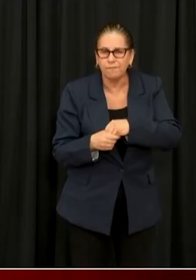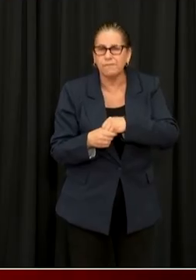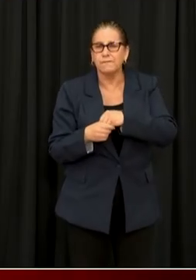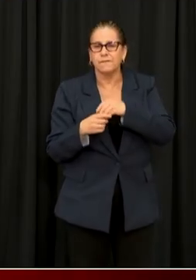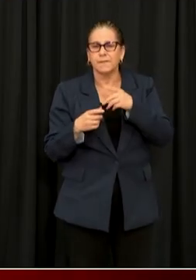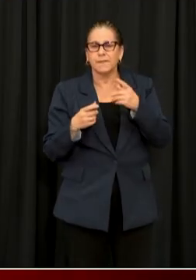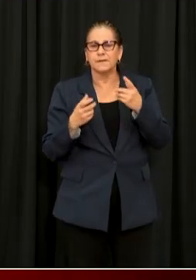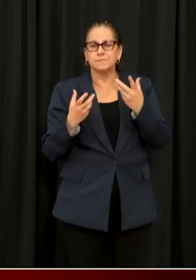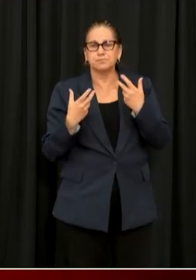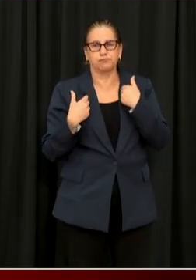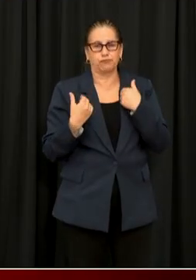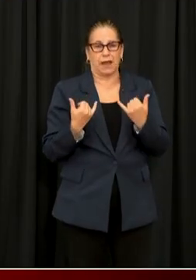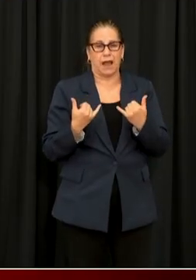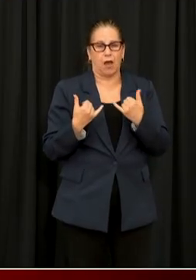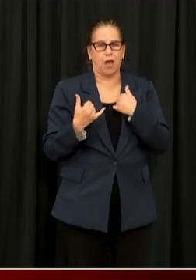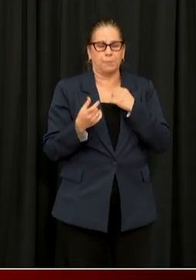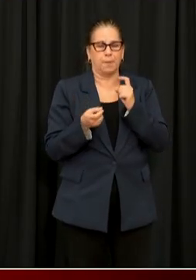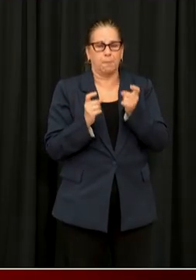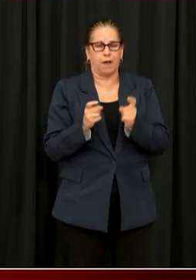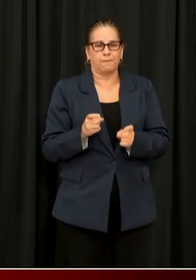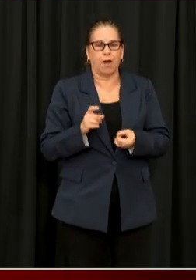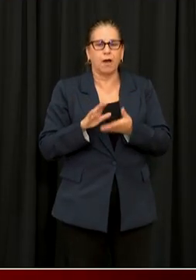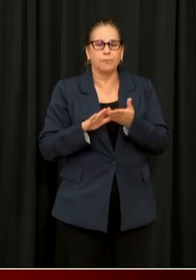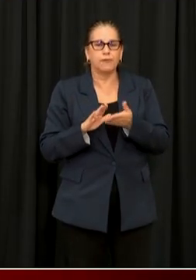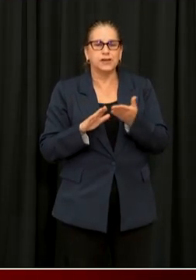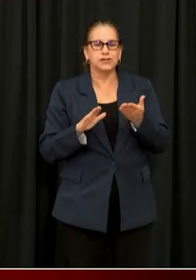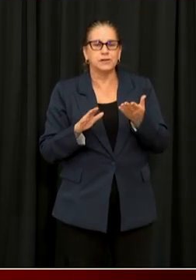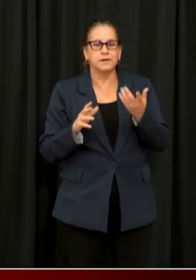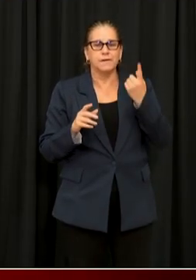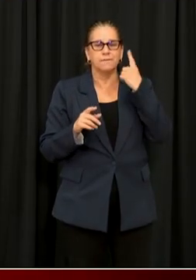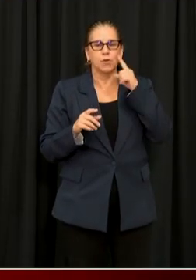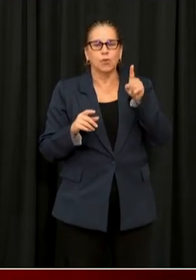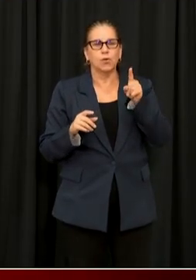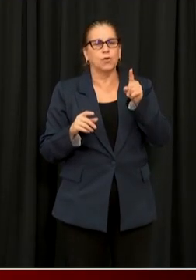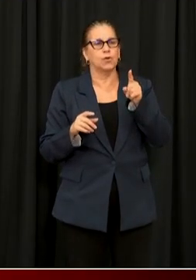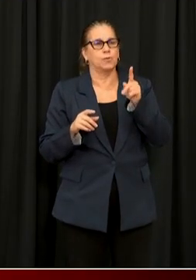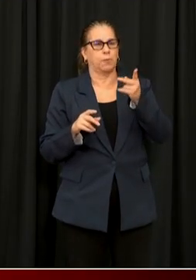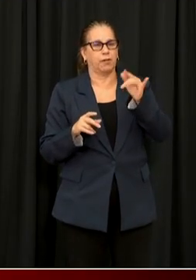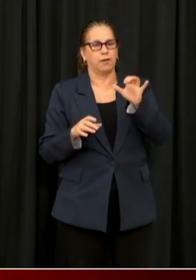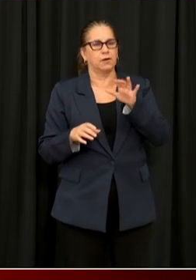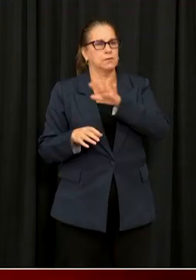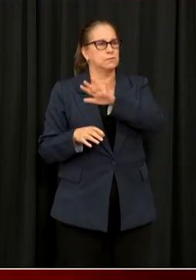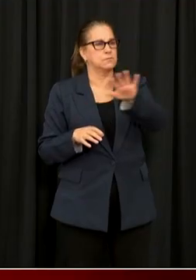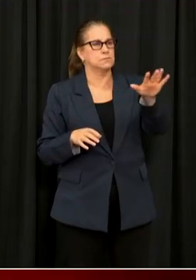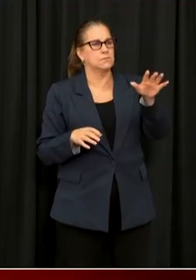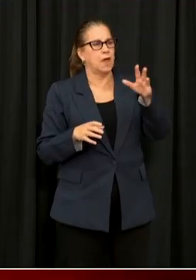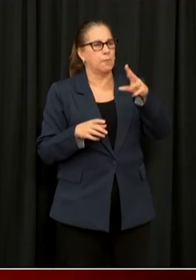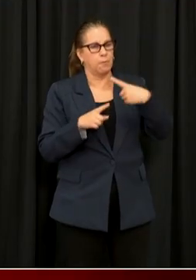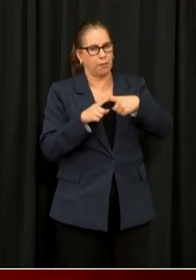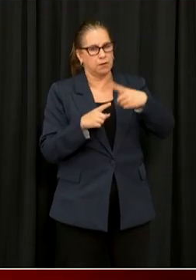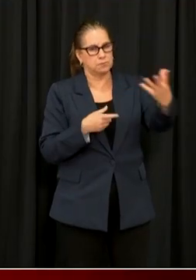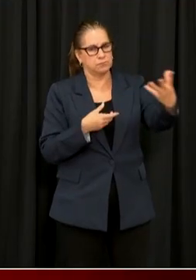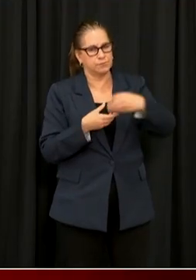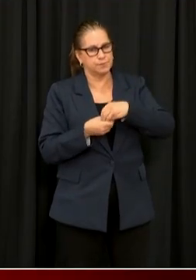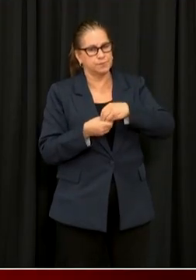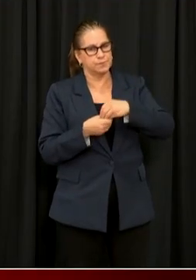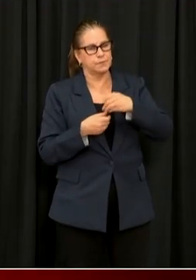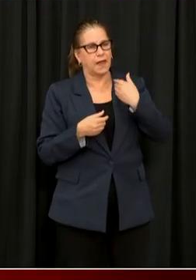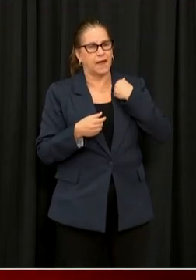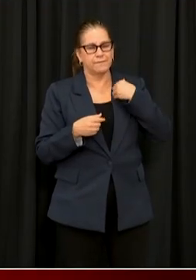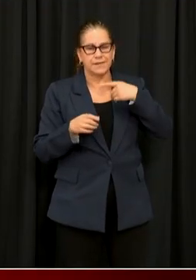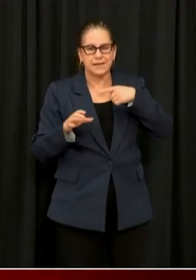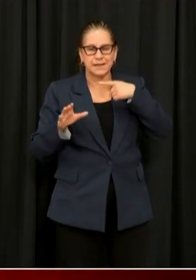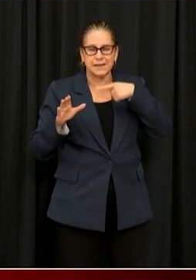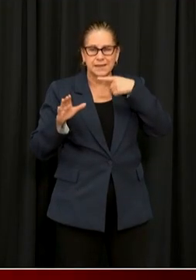So opportunities for the public to weigh in a hearing or even down at a committee meeting are